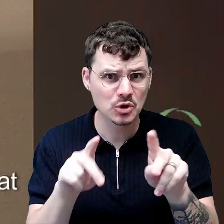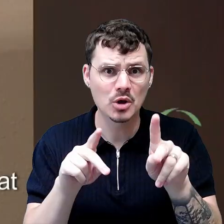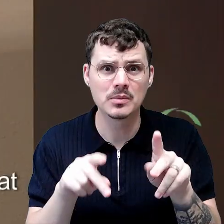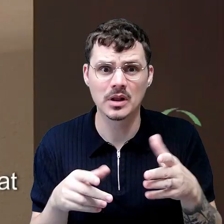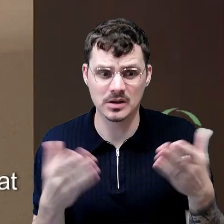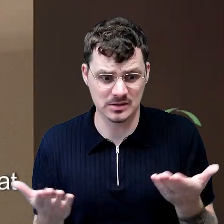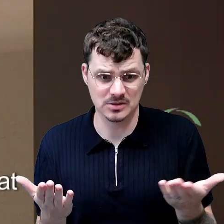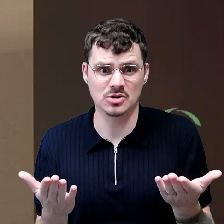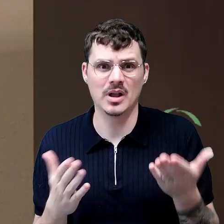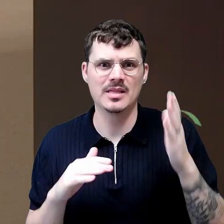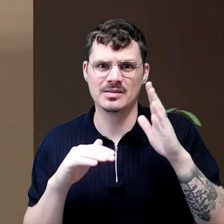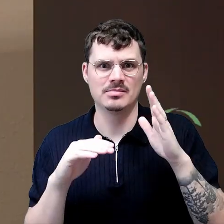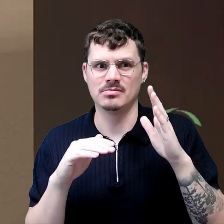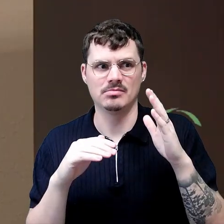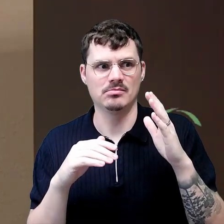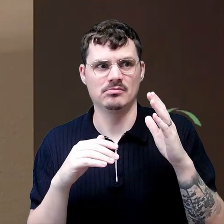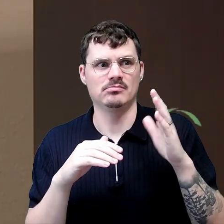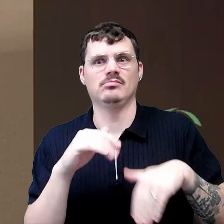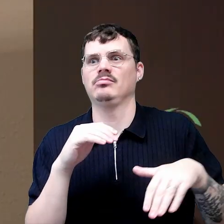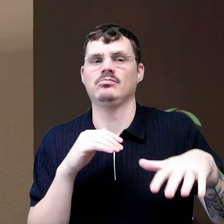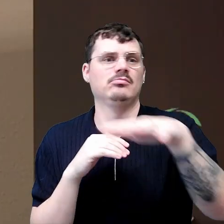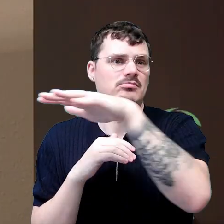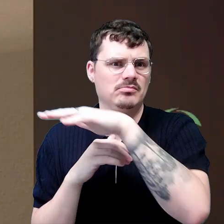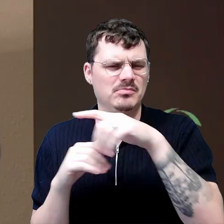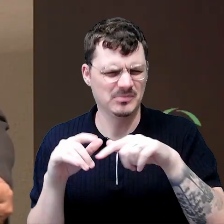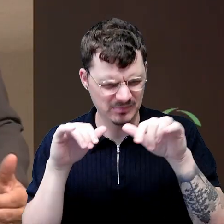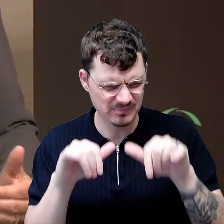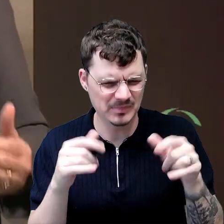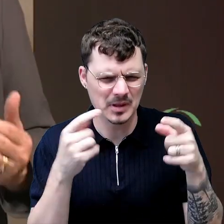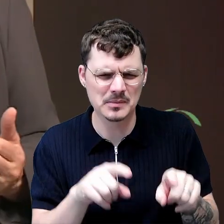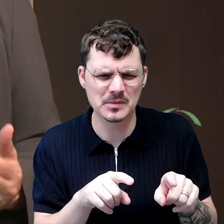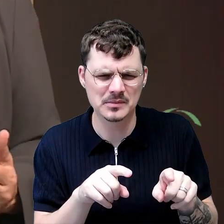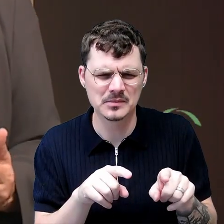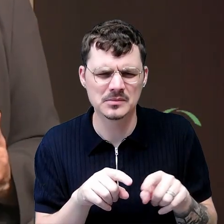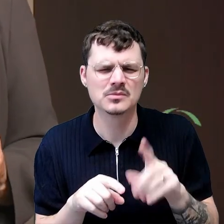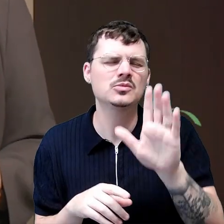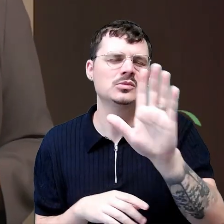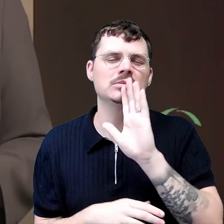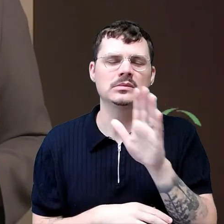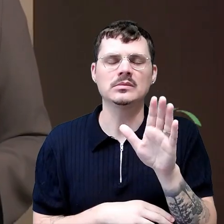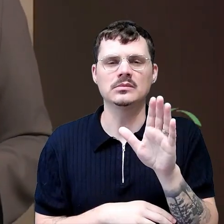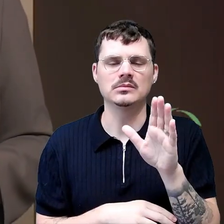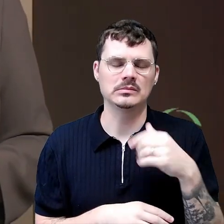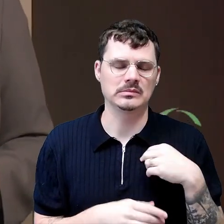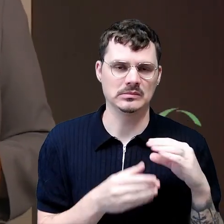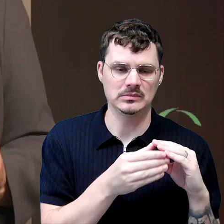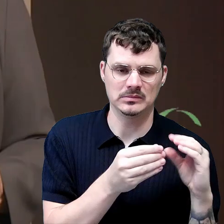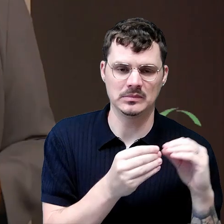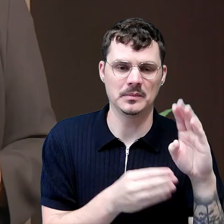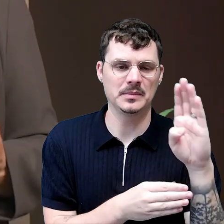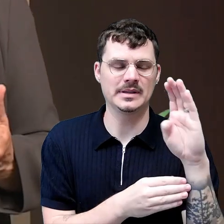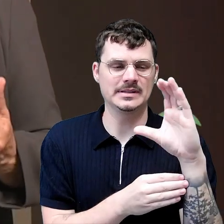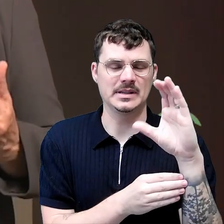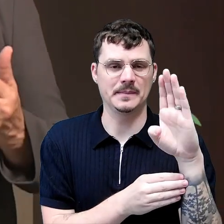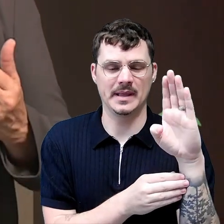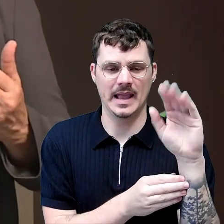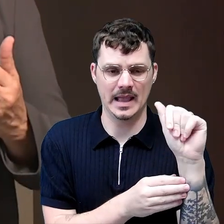around here than we know what to do with? And just a kind of a side note on